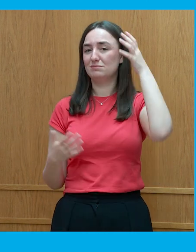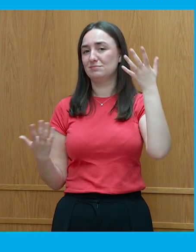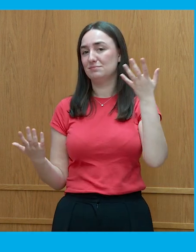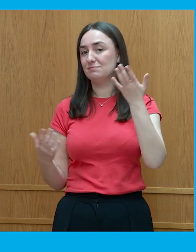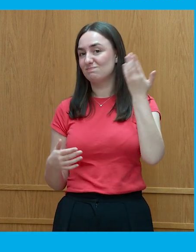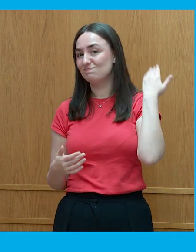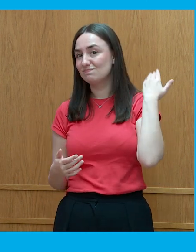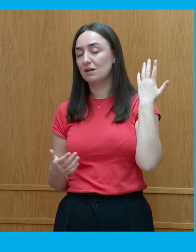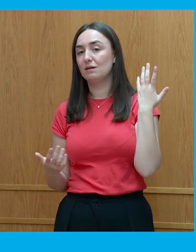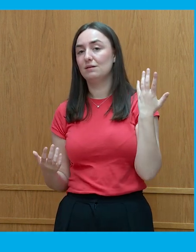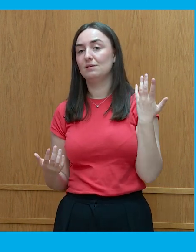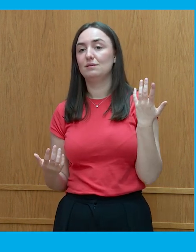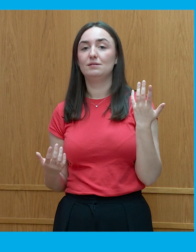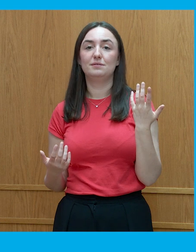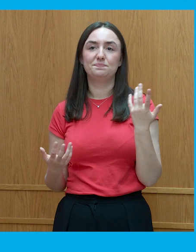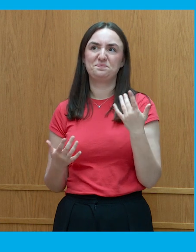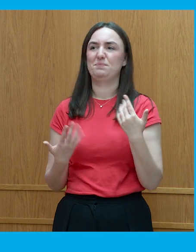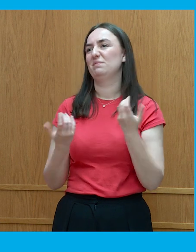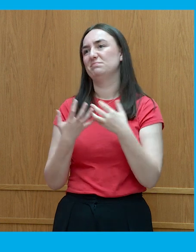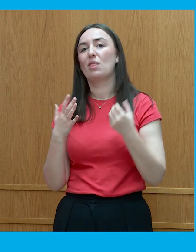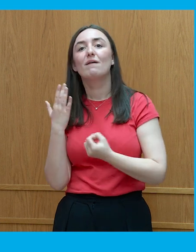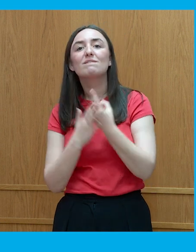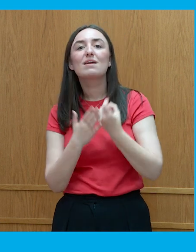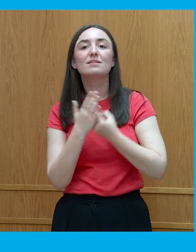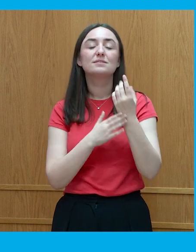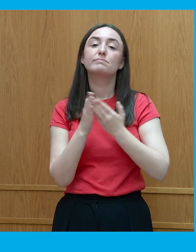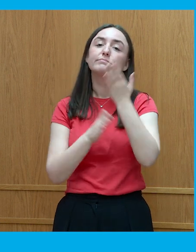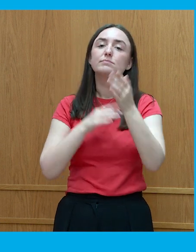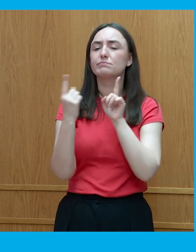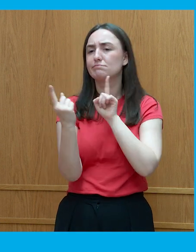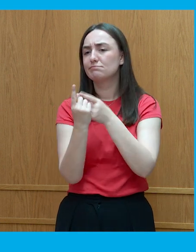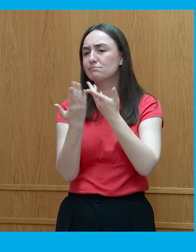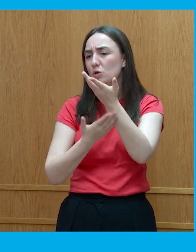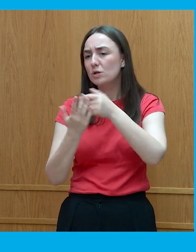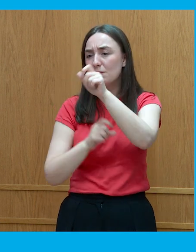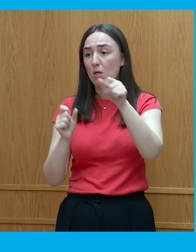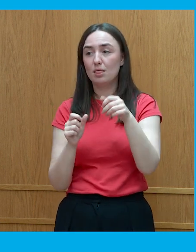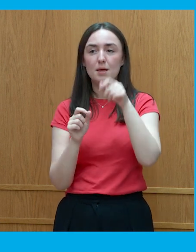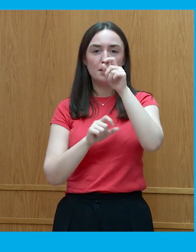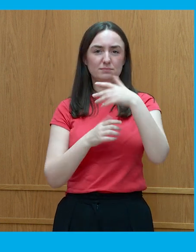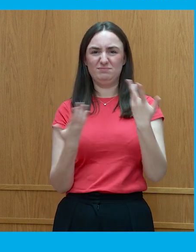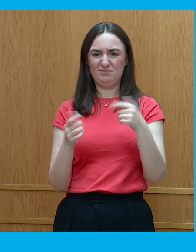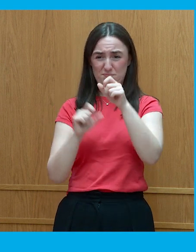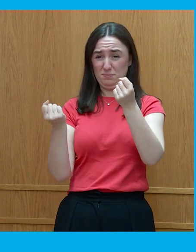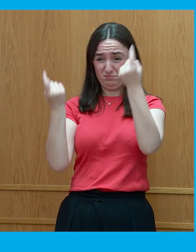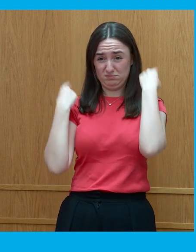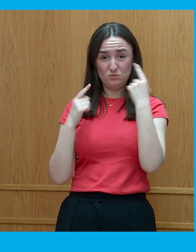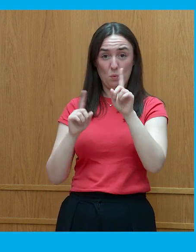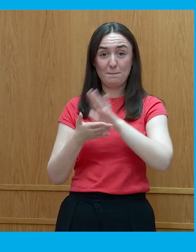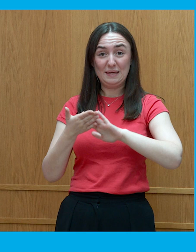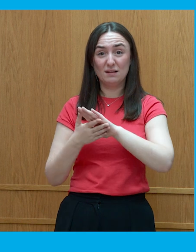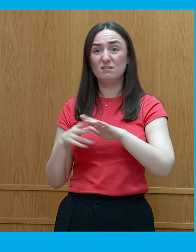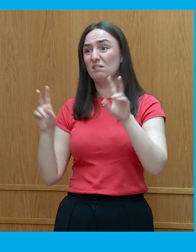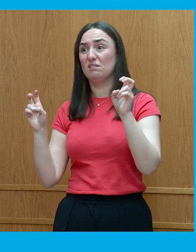in various covering various events and talking to people about that. They weren't quite sure what that meant, because as far as they were concerned,